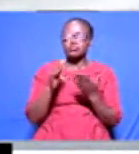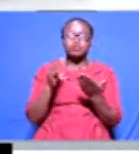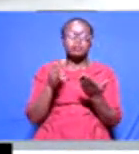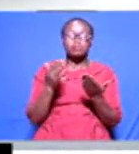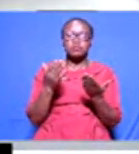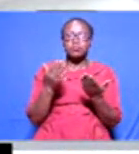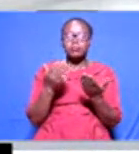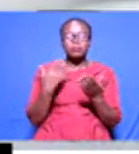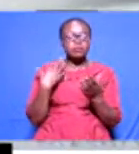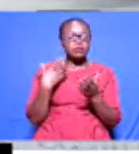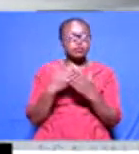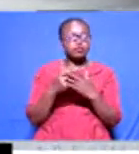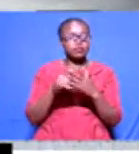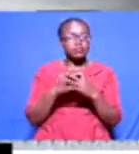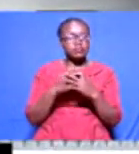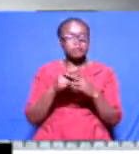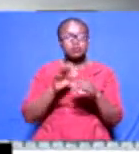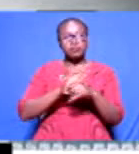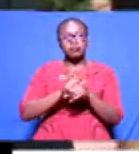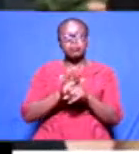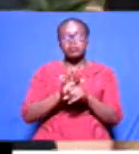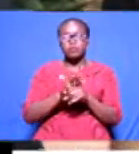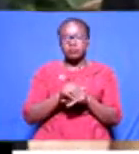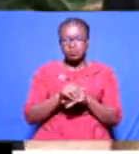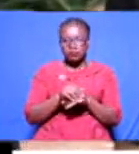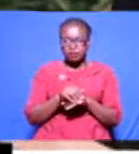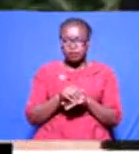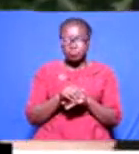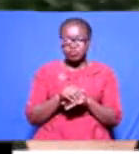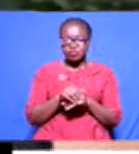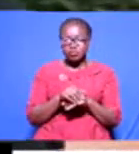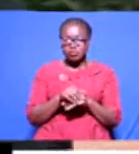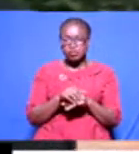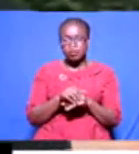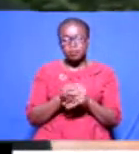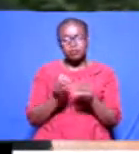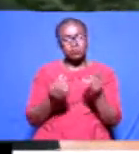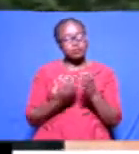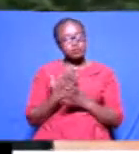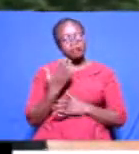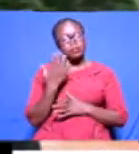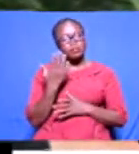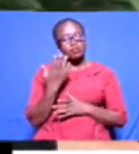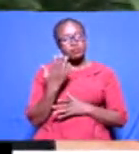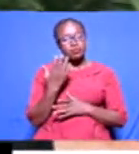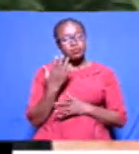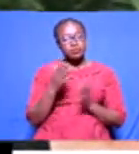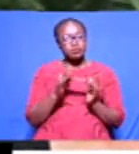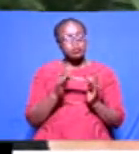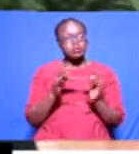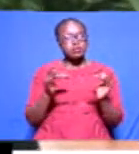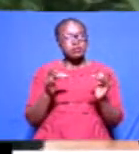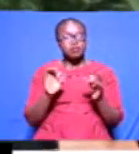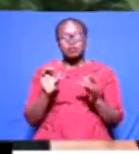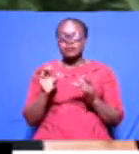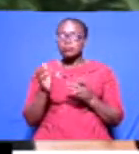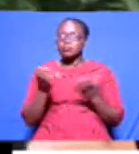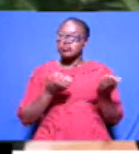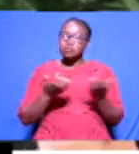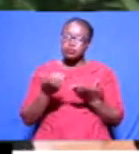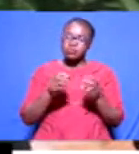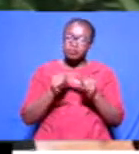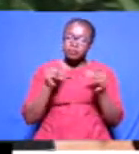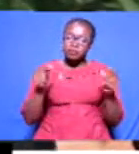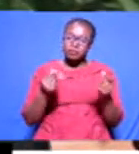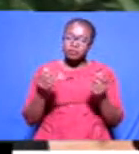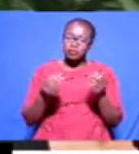COVID-19 pandemic, a trend expected to stay. I see growth in online and in e-commerce. I see a huge growth